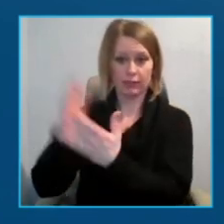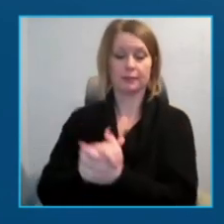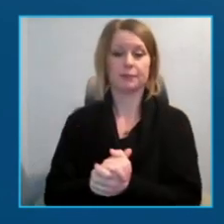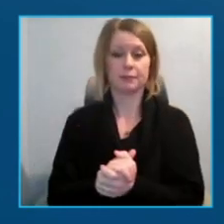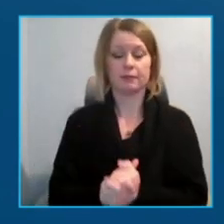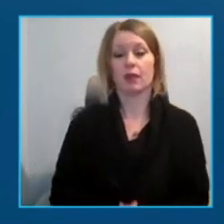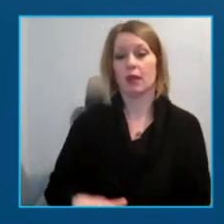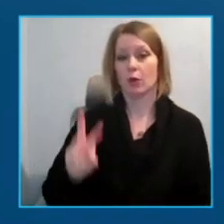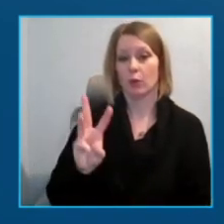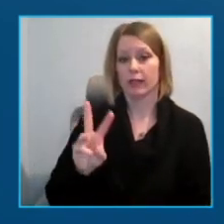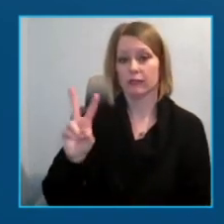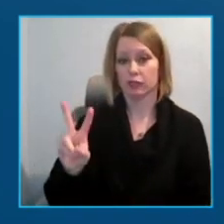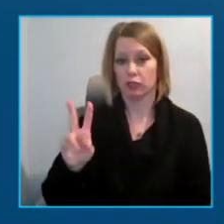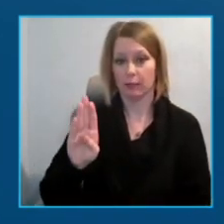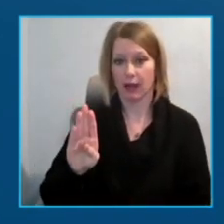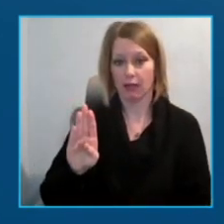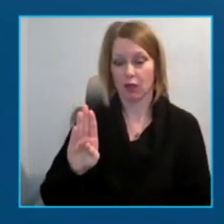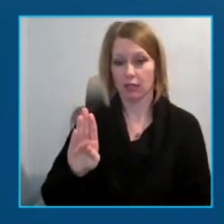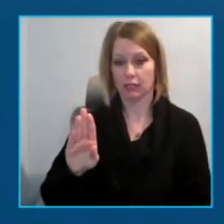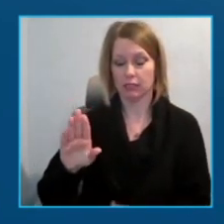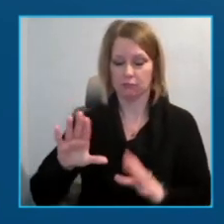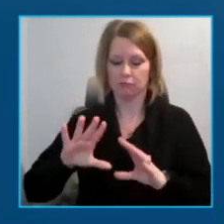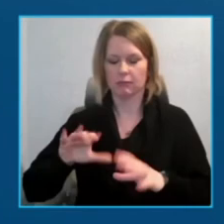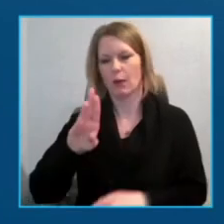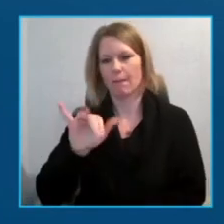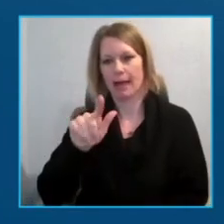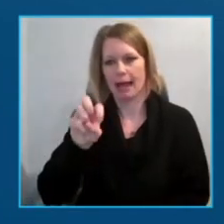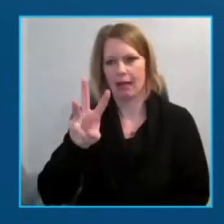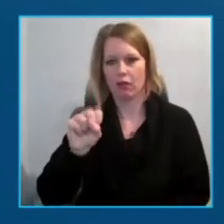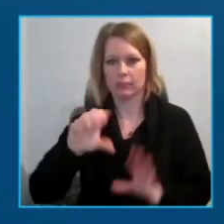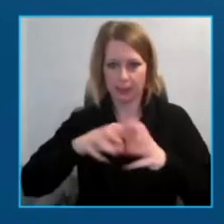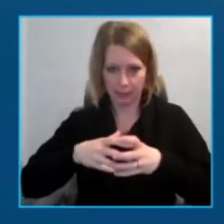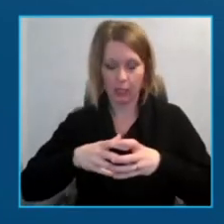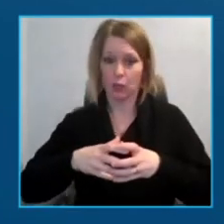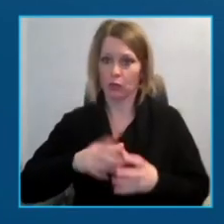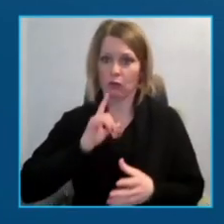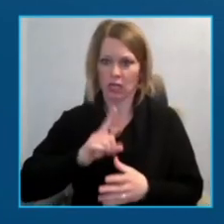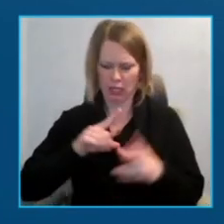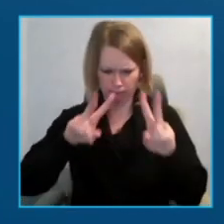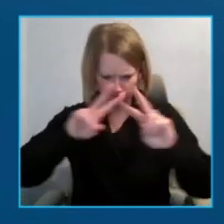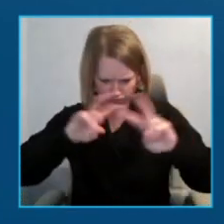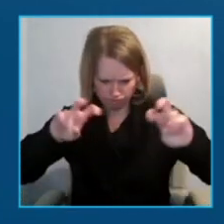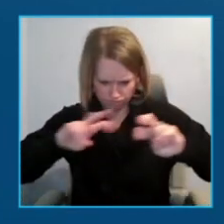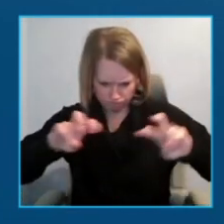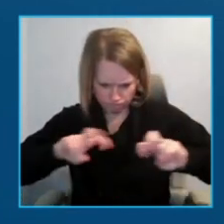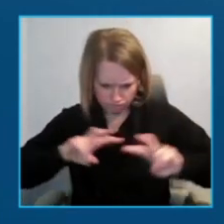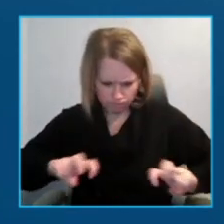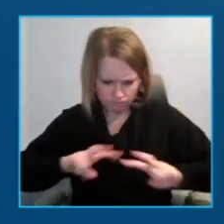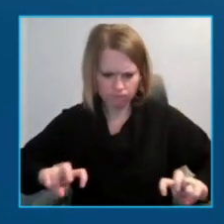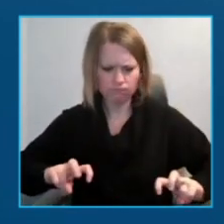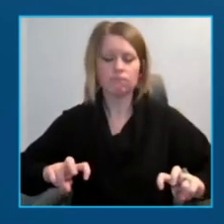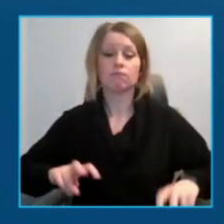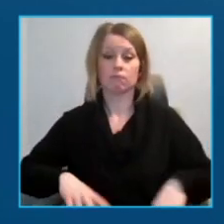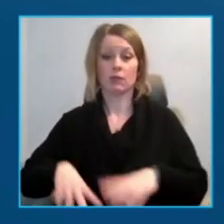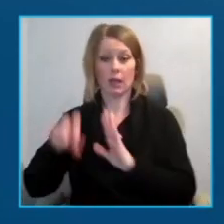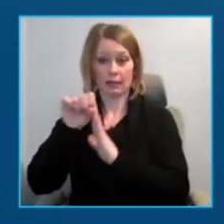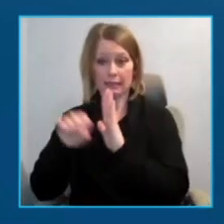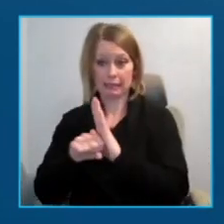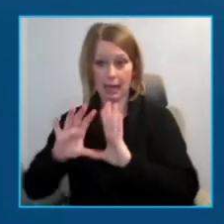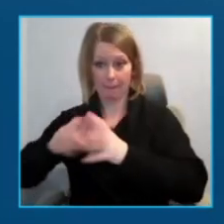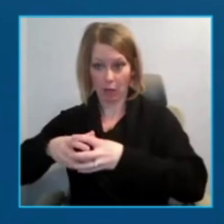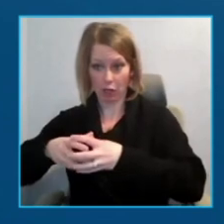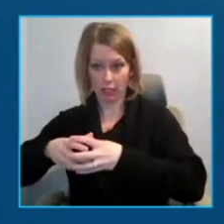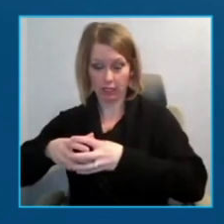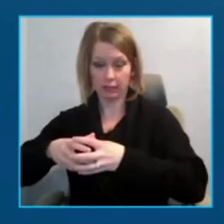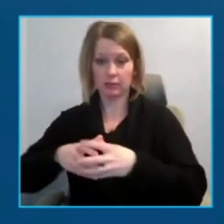Bylaws Committee conducted a comprehensive review of the bylaws, and whereas the state party and the Bylaws Committee